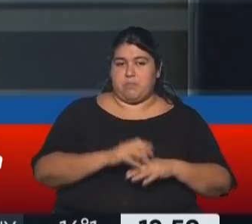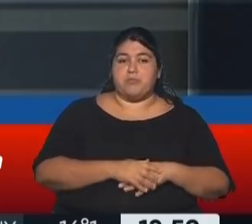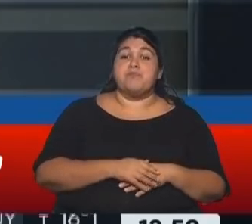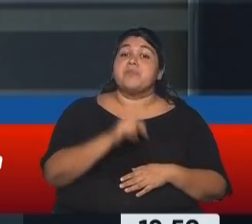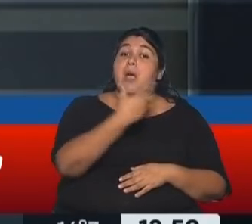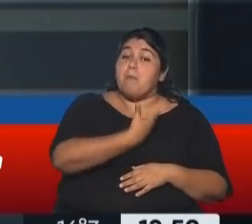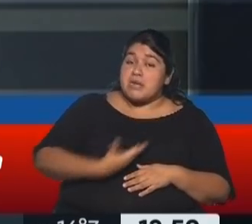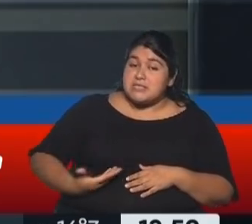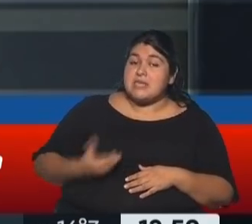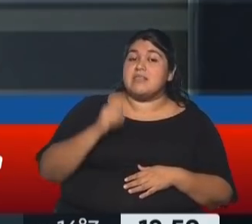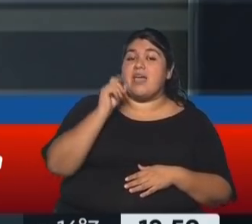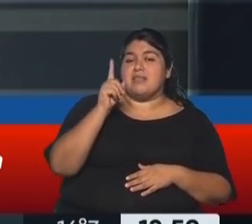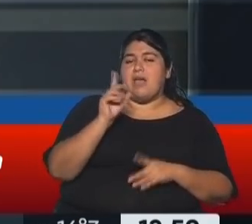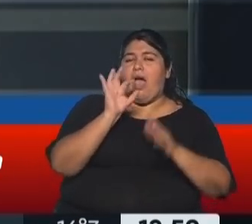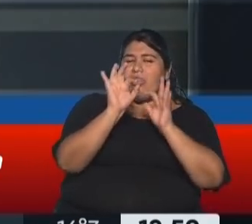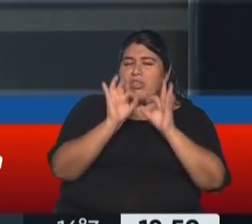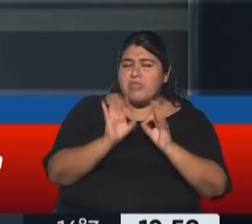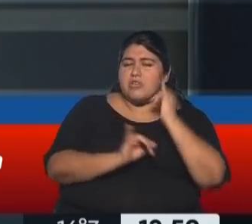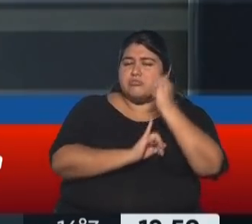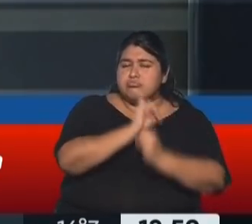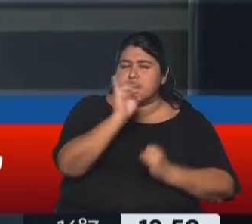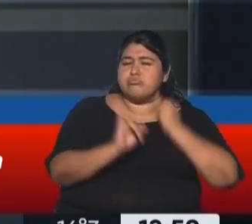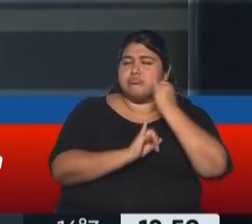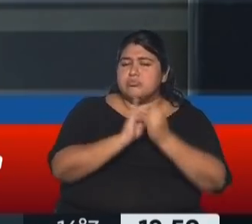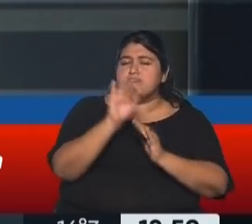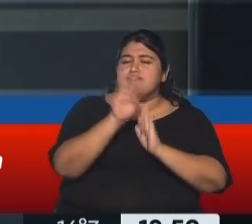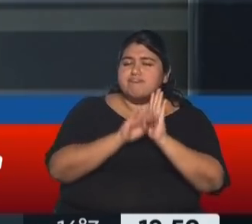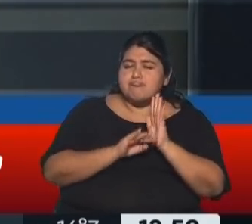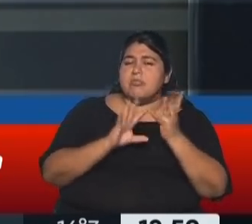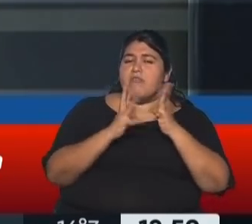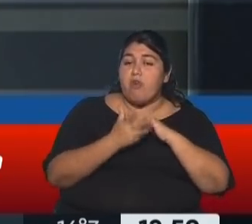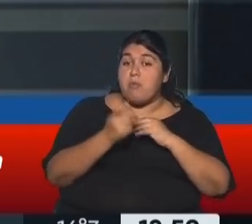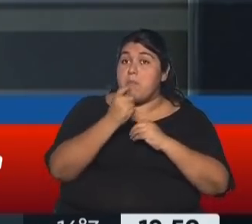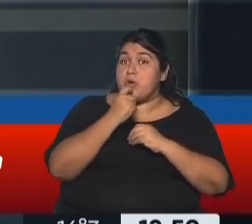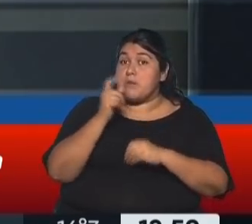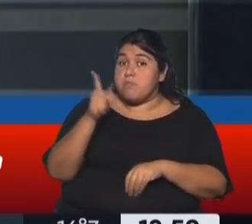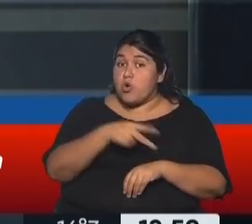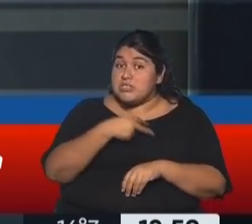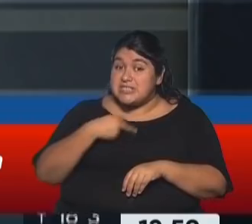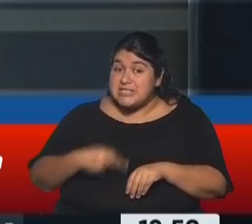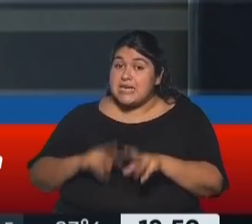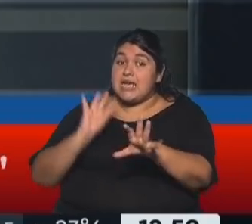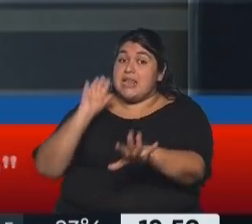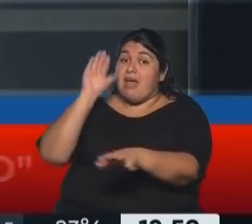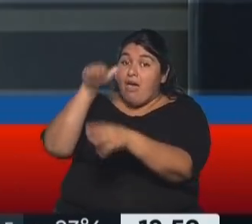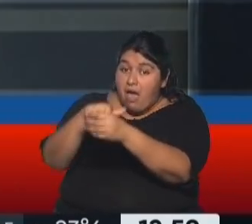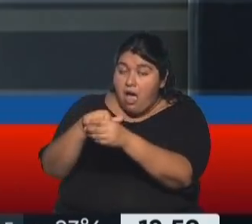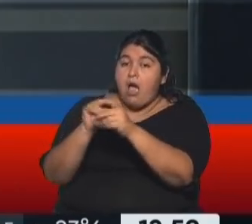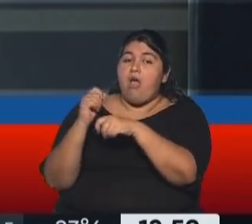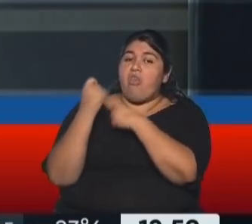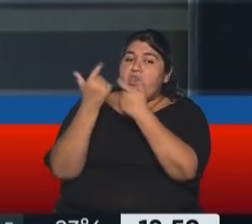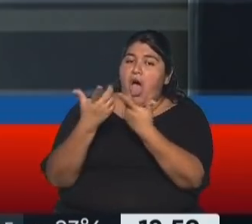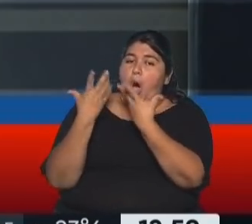Concern the president detailed, you know, what the implications and consequences would be if China provides material support to